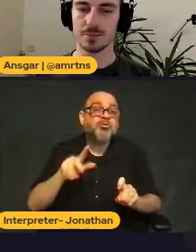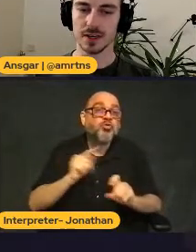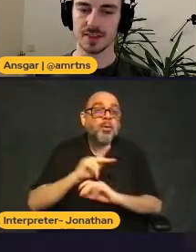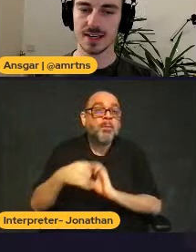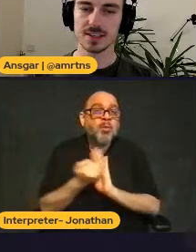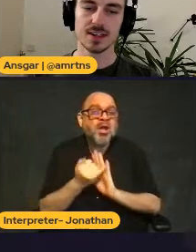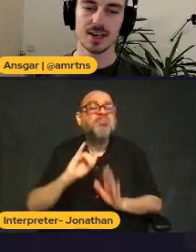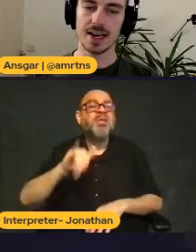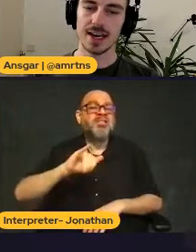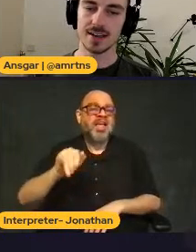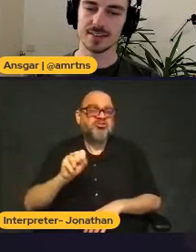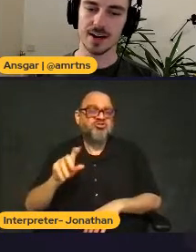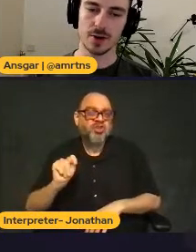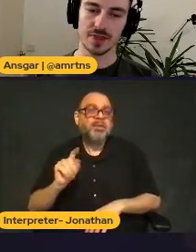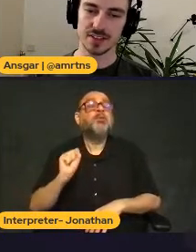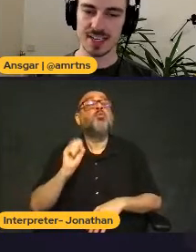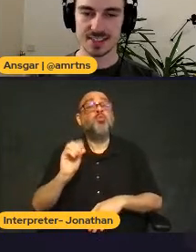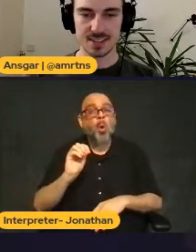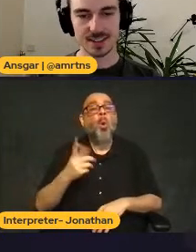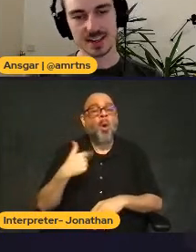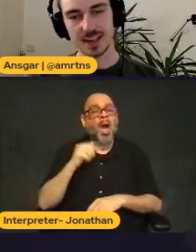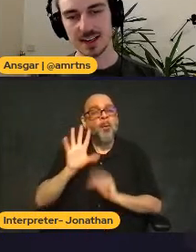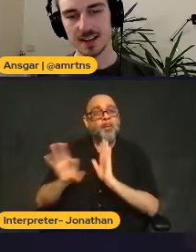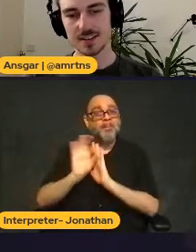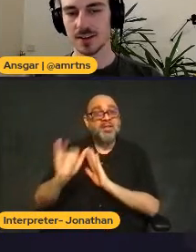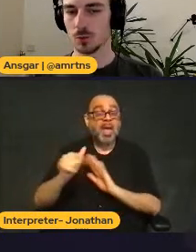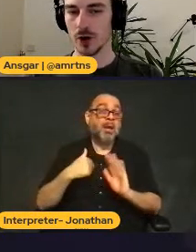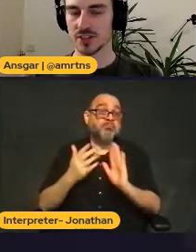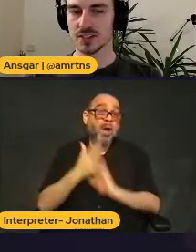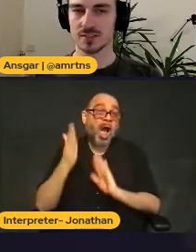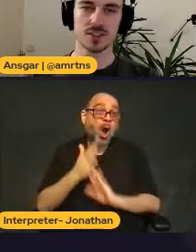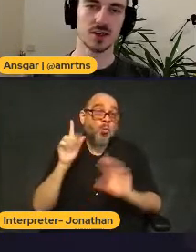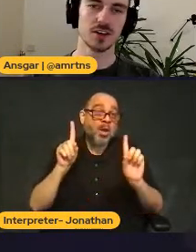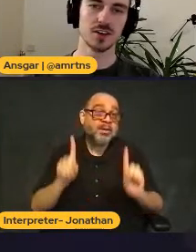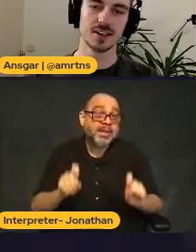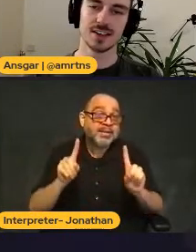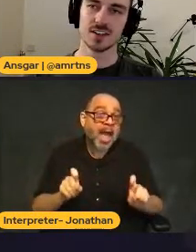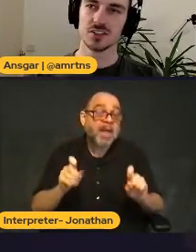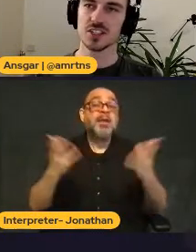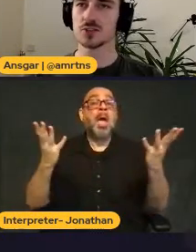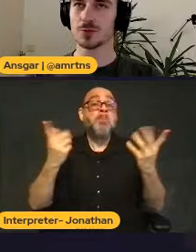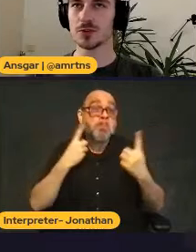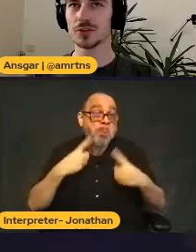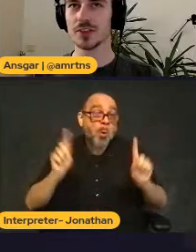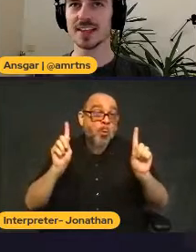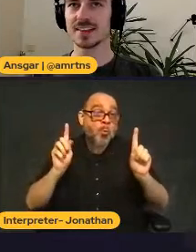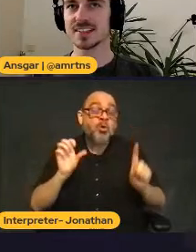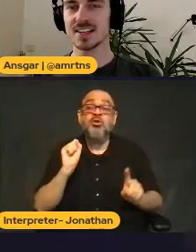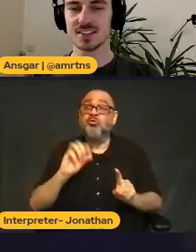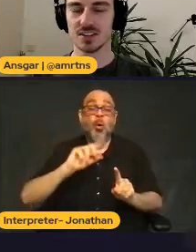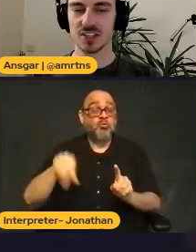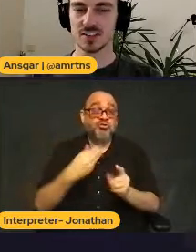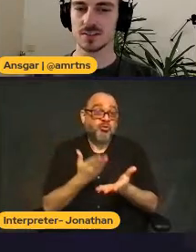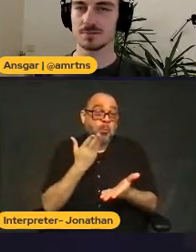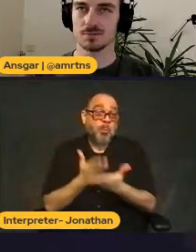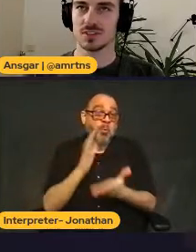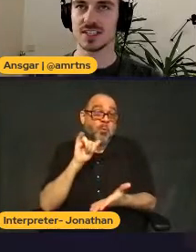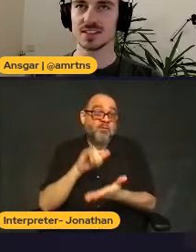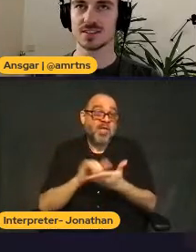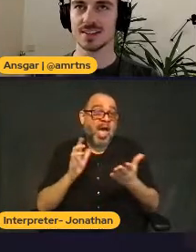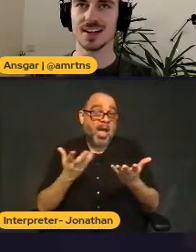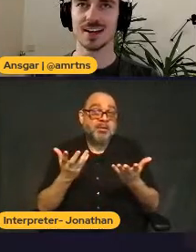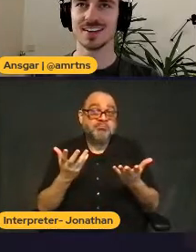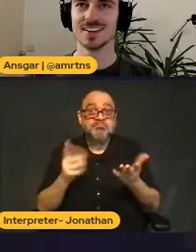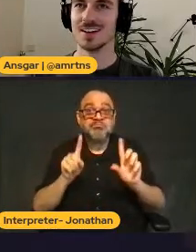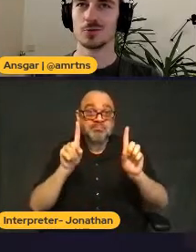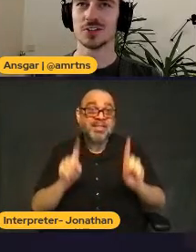So I picked that and I ran the test and it works. So just to prove you that the test not just